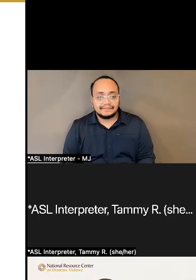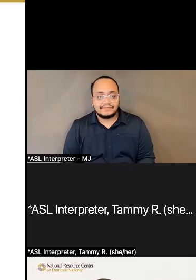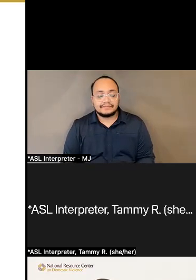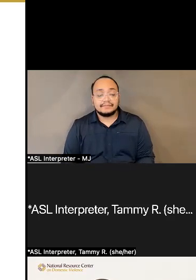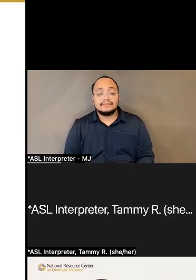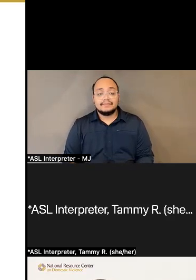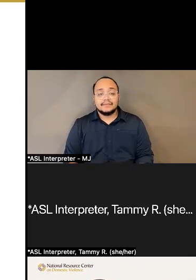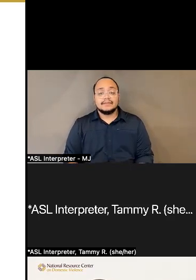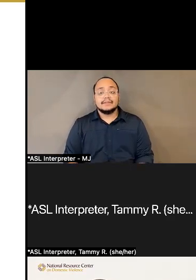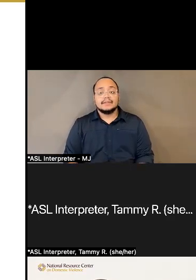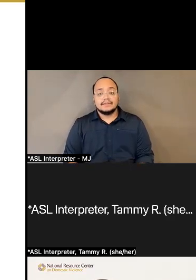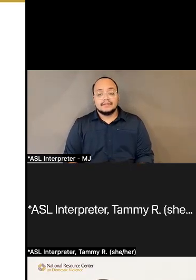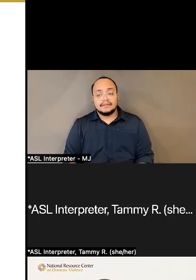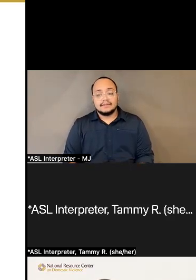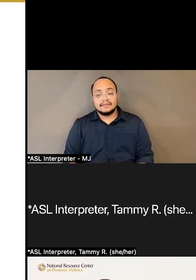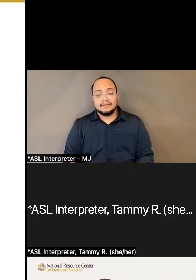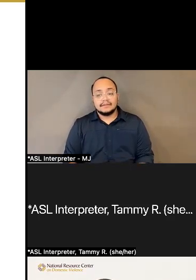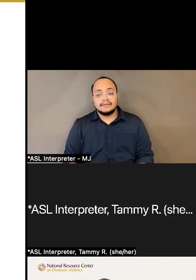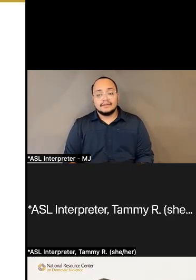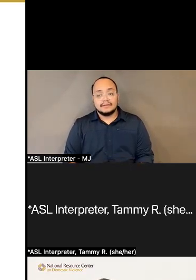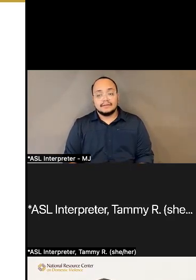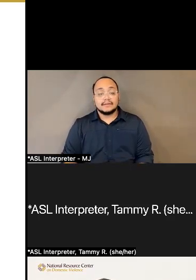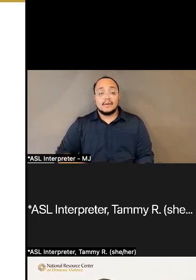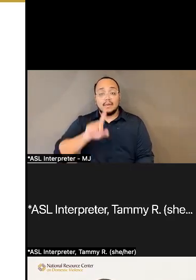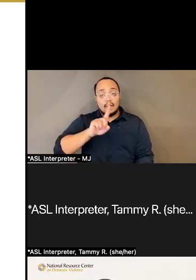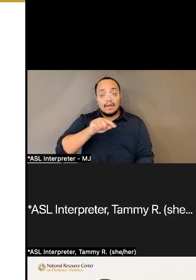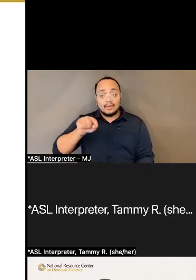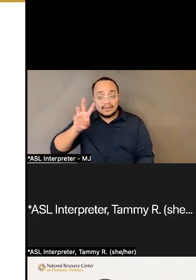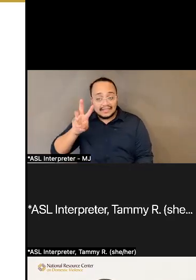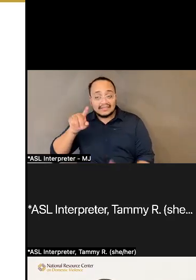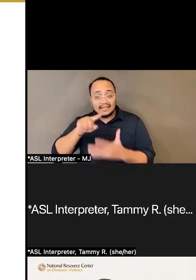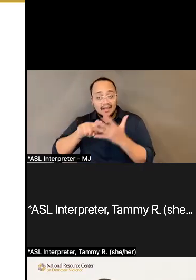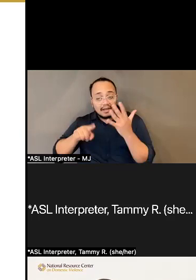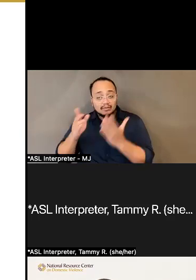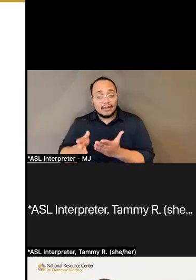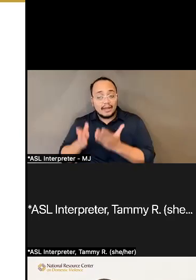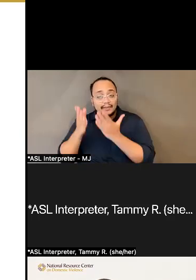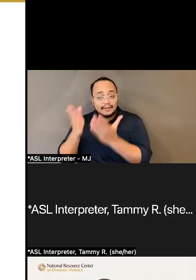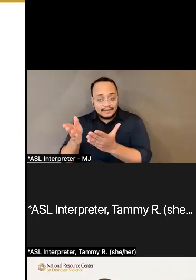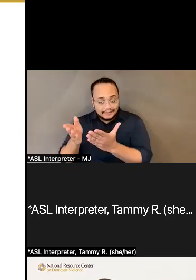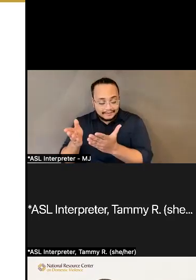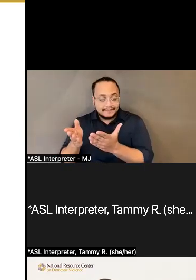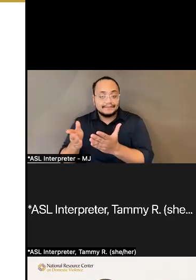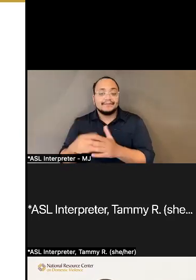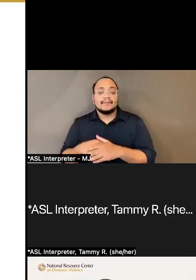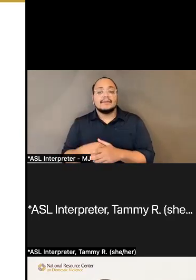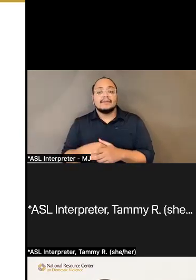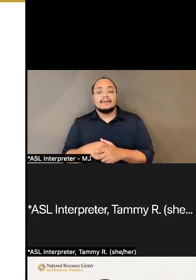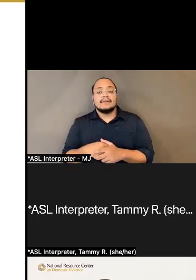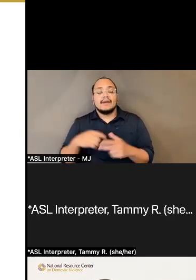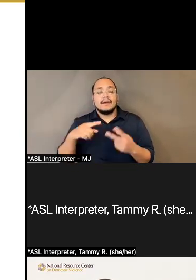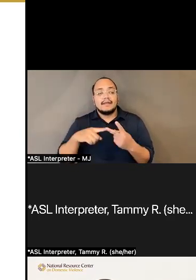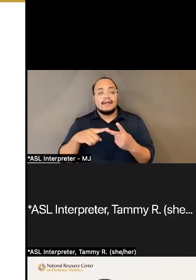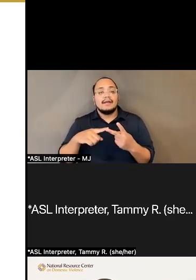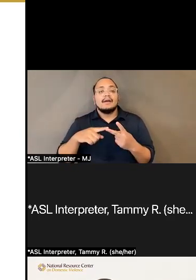Now, the slides with specific recommendations, the recording of this briefing, and a